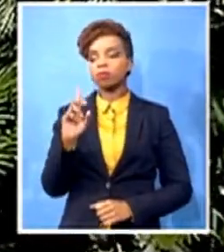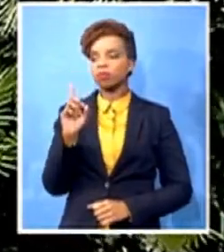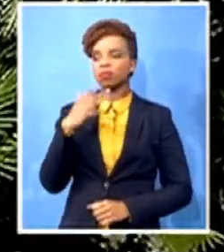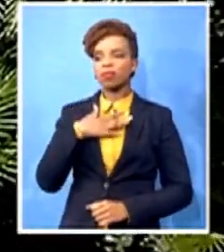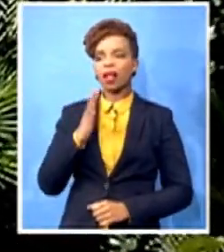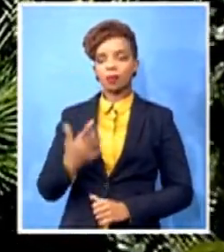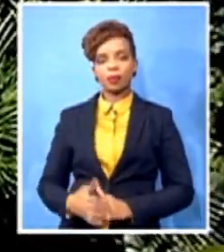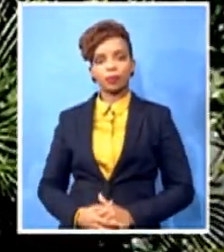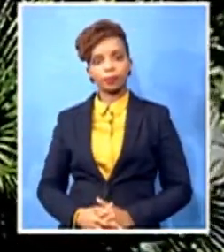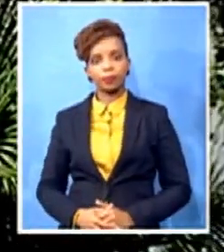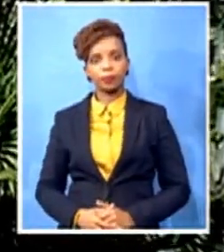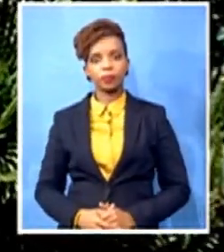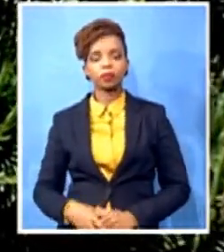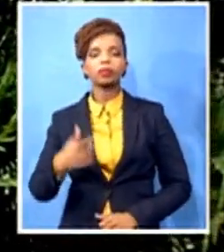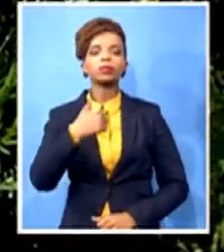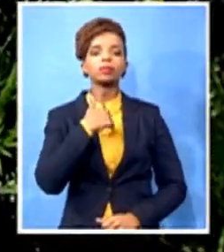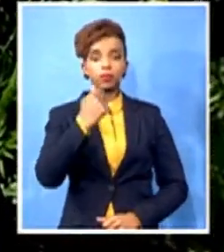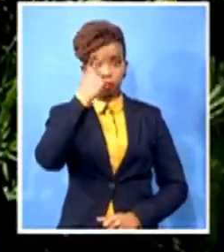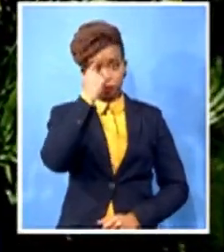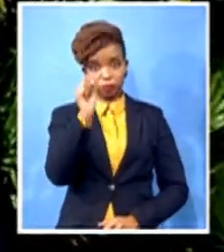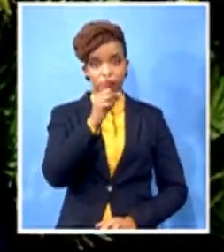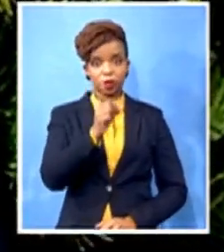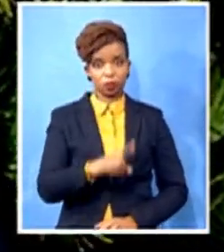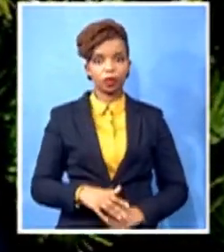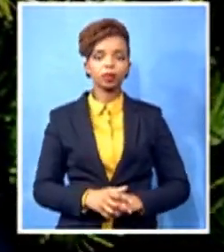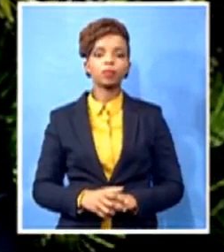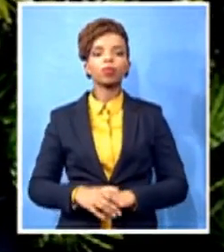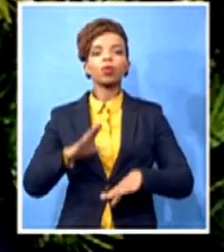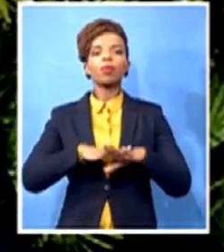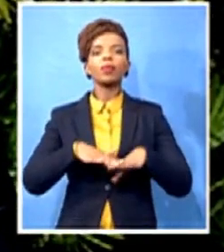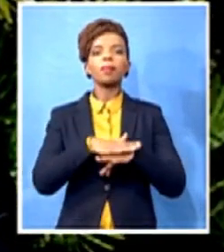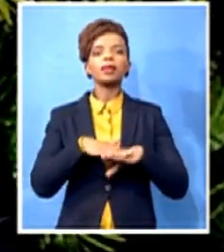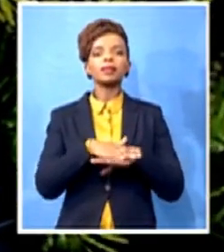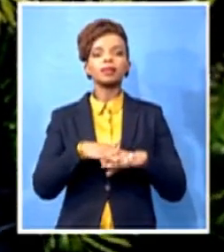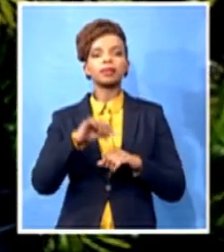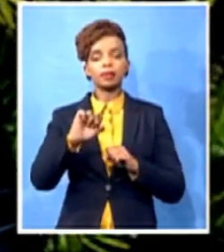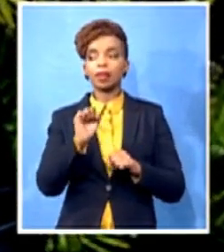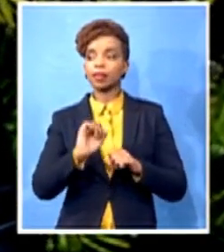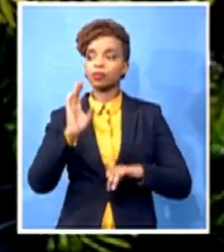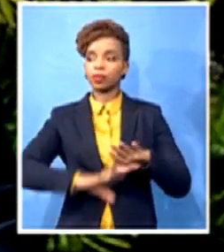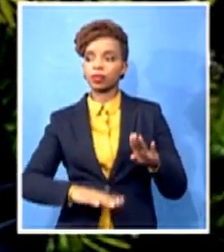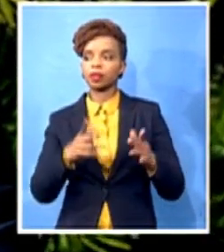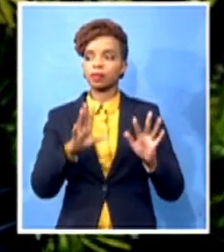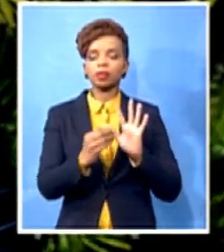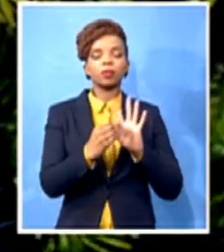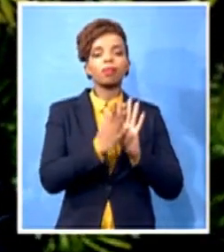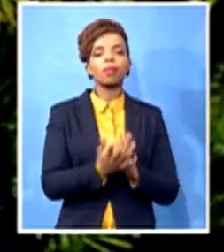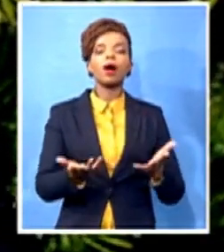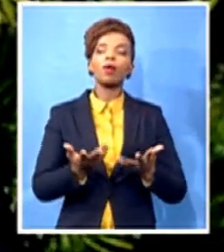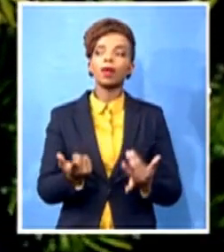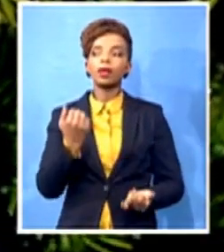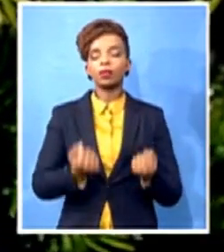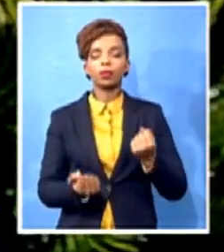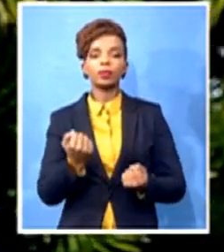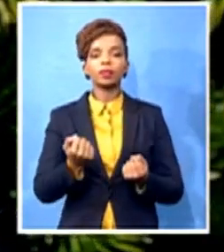that the NPA and the Hawks have put before the courts, it makes sense and it's welcome that Mr. Mapu be